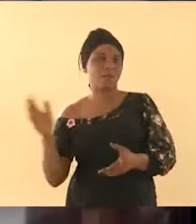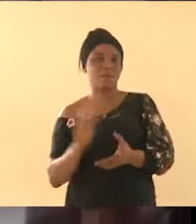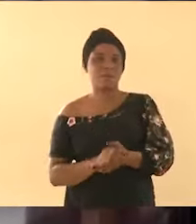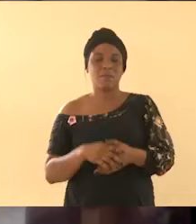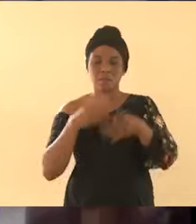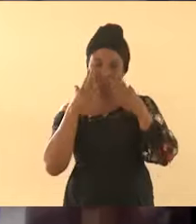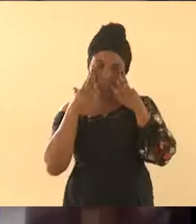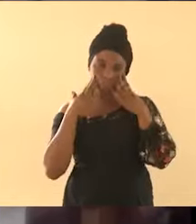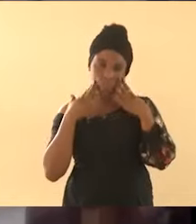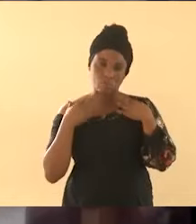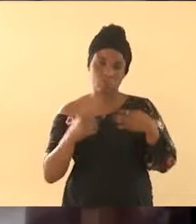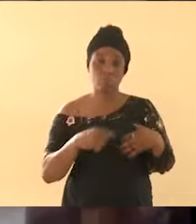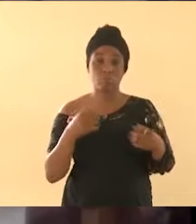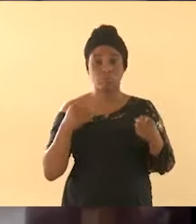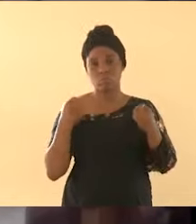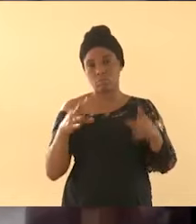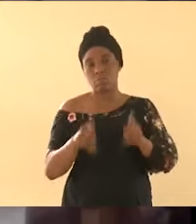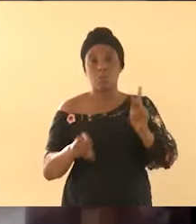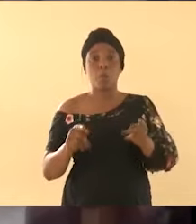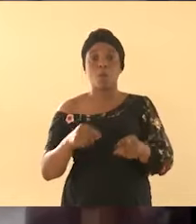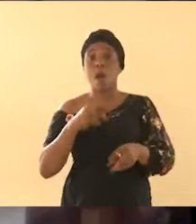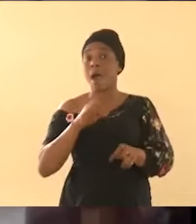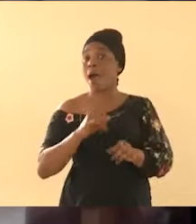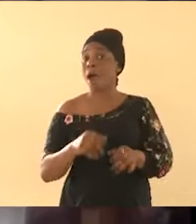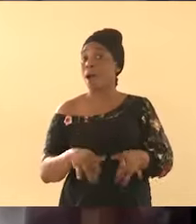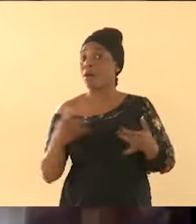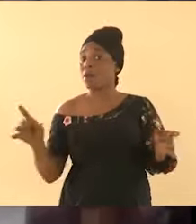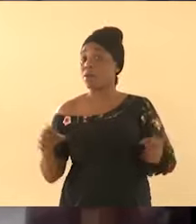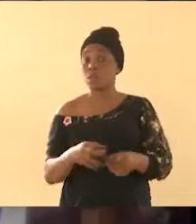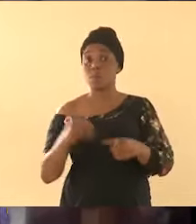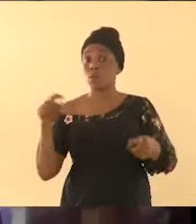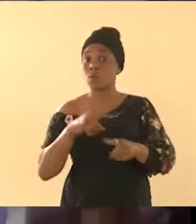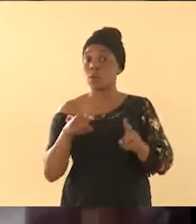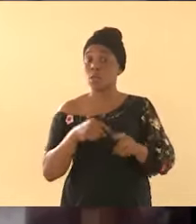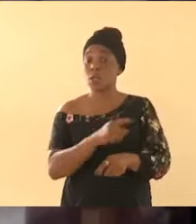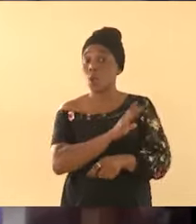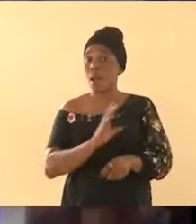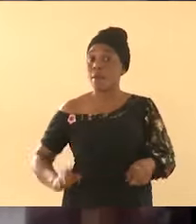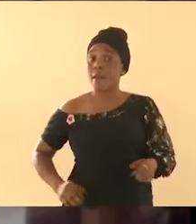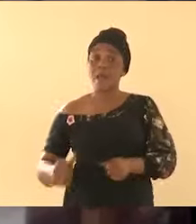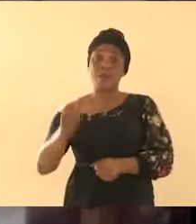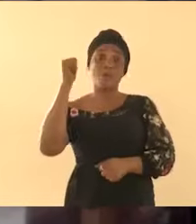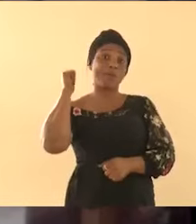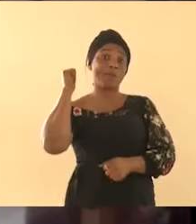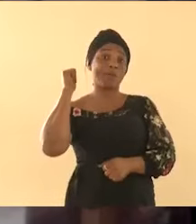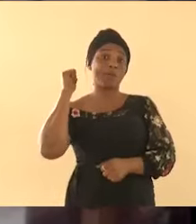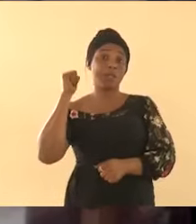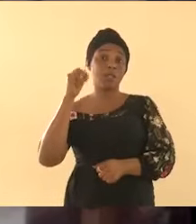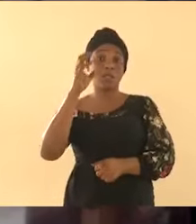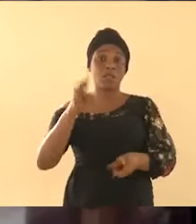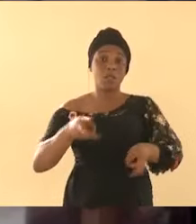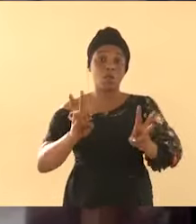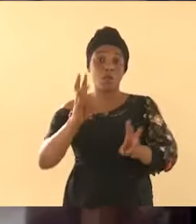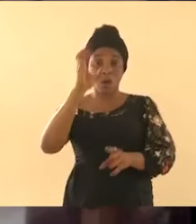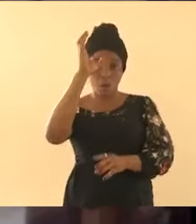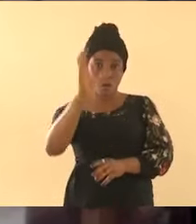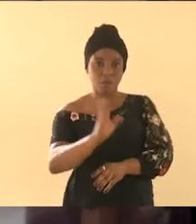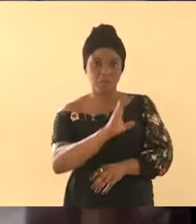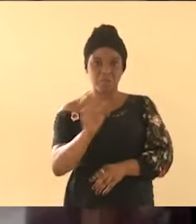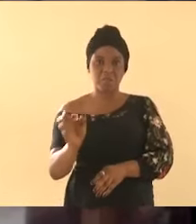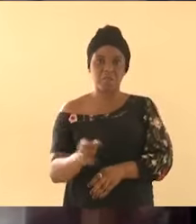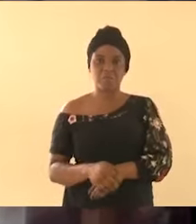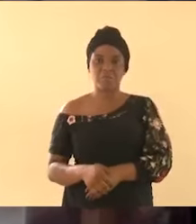life. It's a very sad life many people are living. Especially when you say you're a Christian. When you say you're a Christian and you reject the logic of the